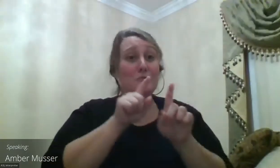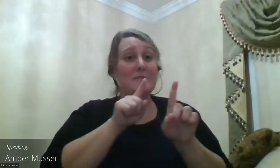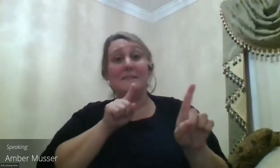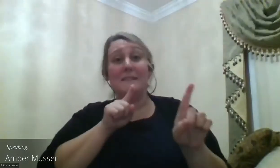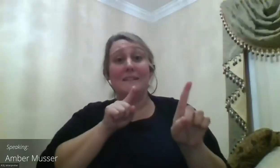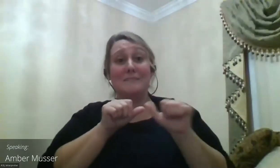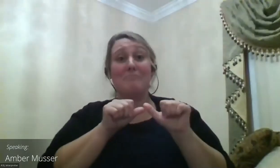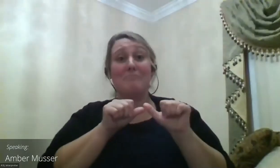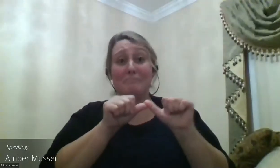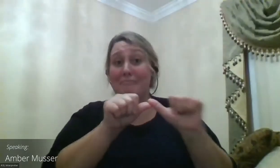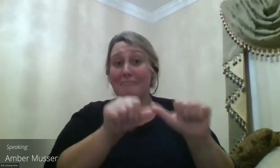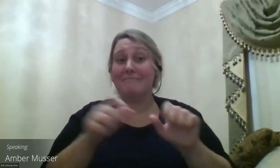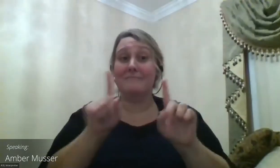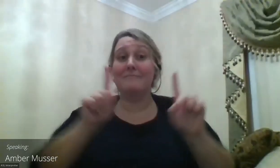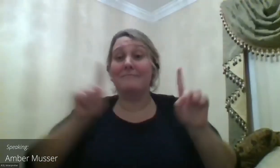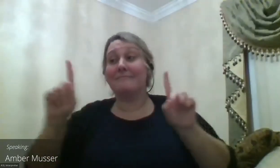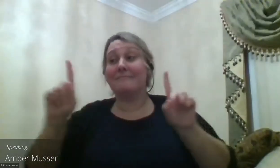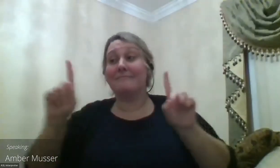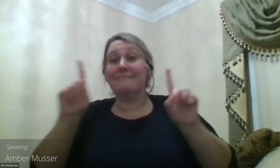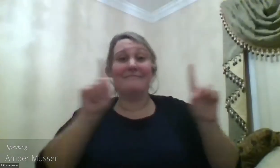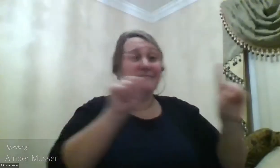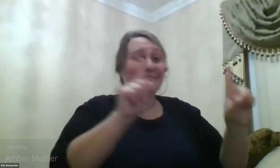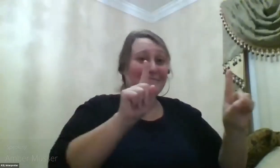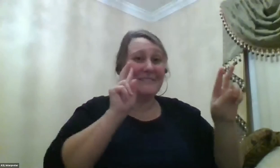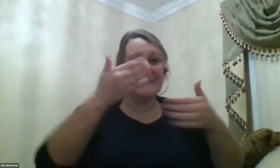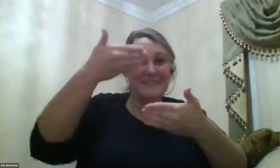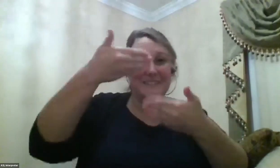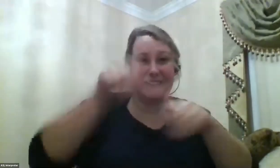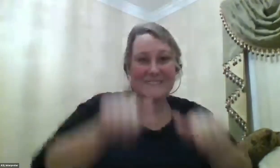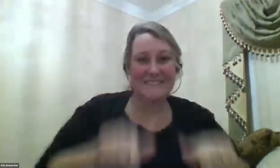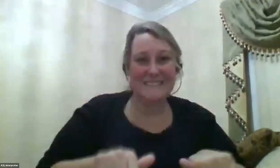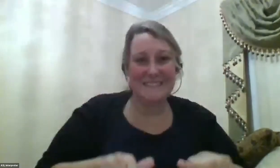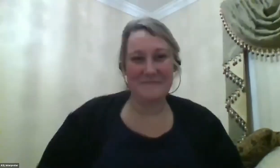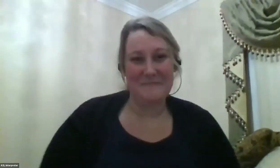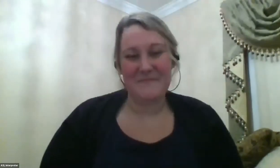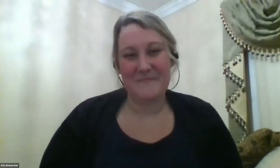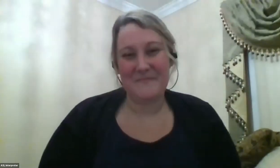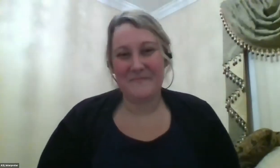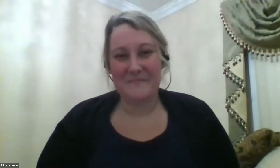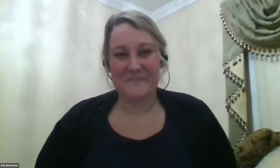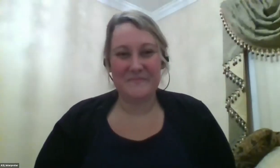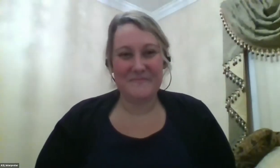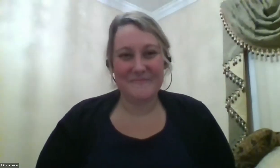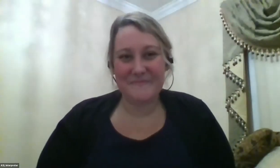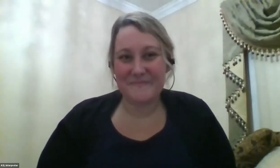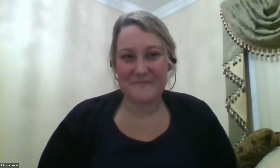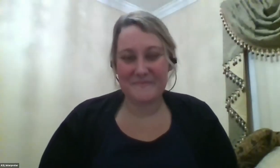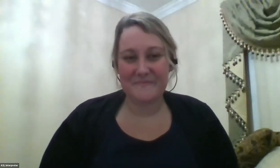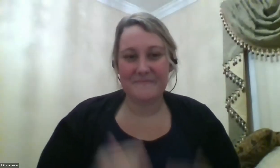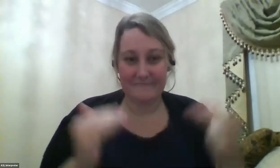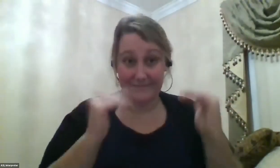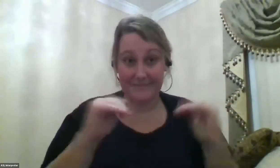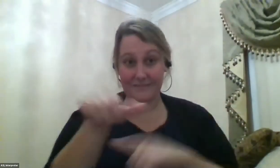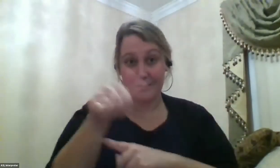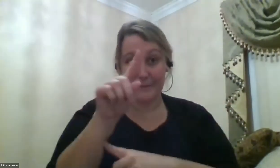Oh, so we have another question. Um, so Chitra, thank you for providing this rich archive of material culture that informs your visual practice.